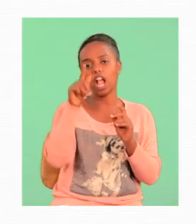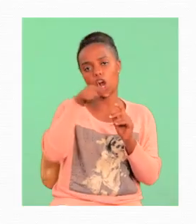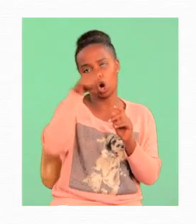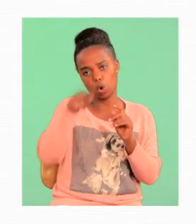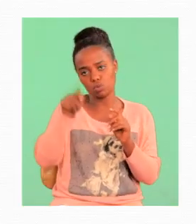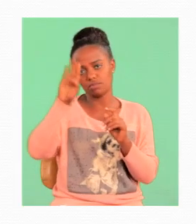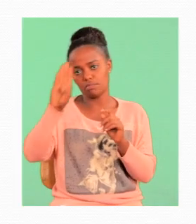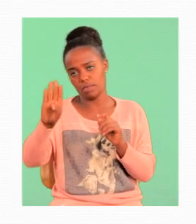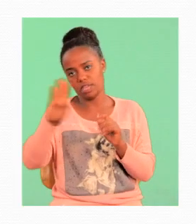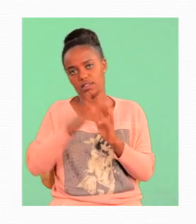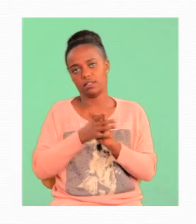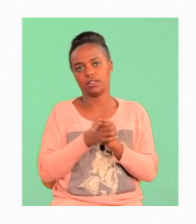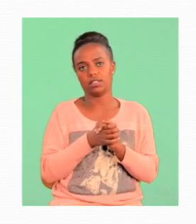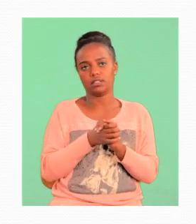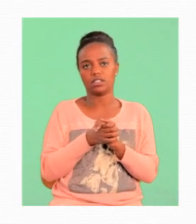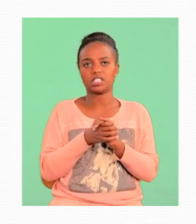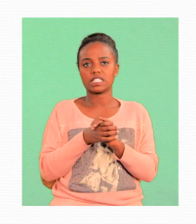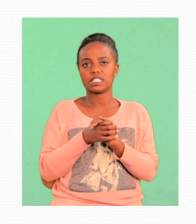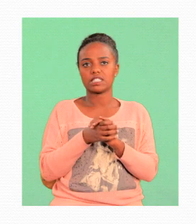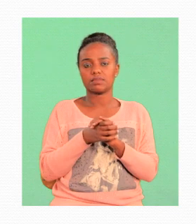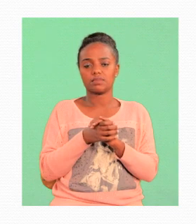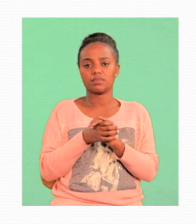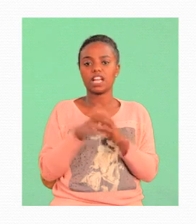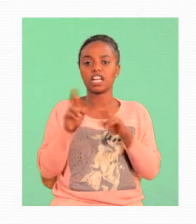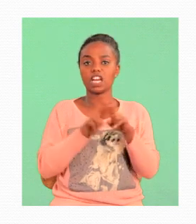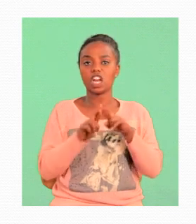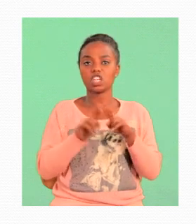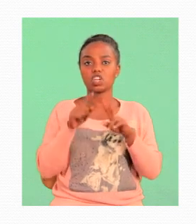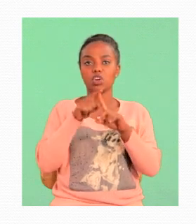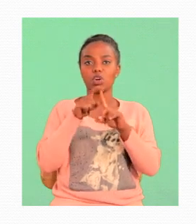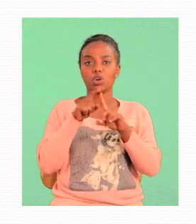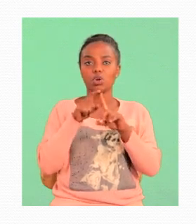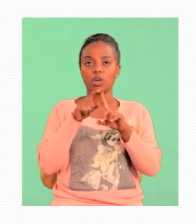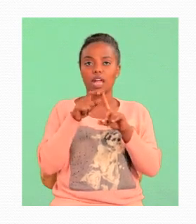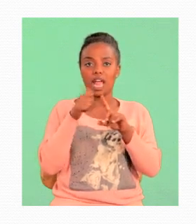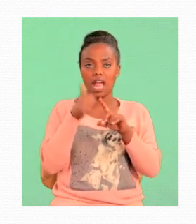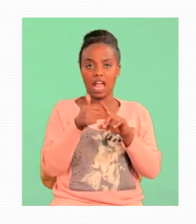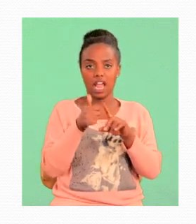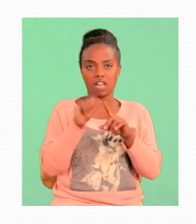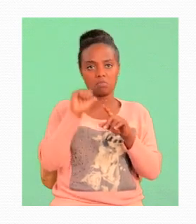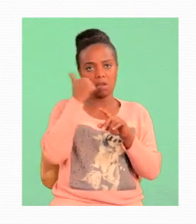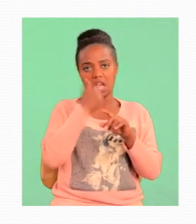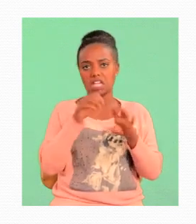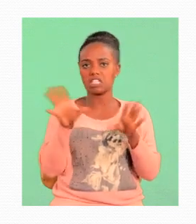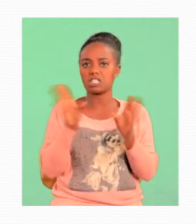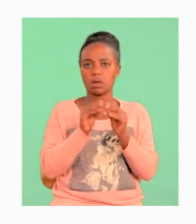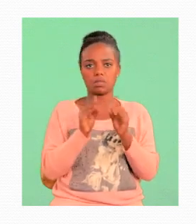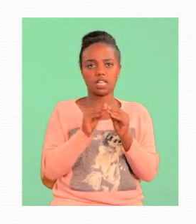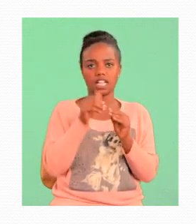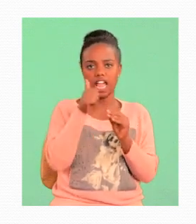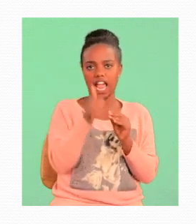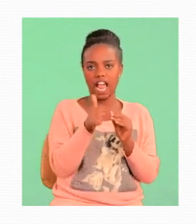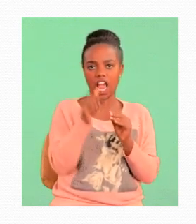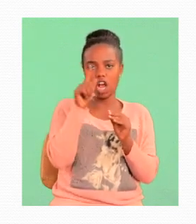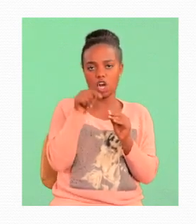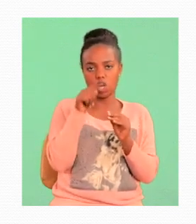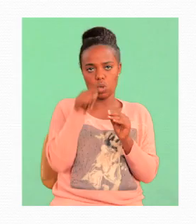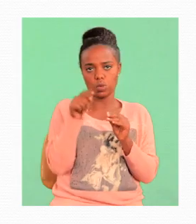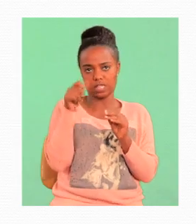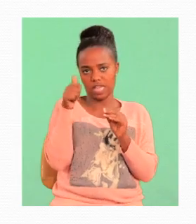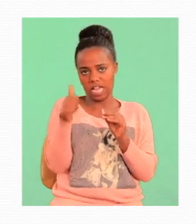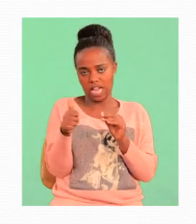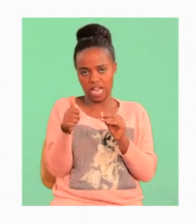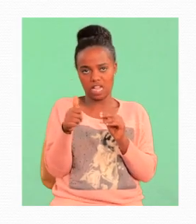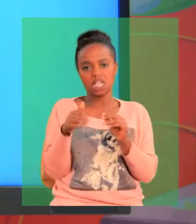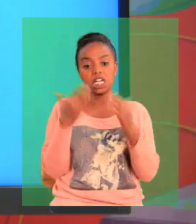B. A relation on A is simply it is any subset of A cross A.